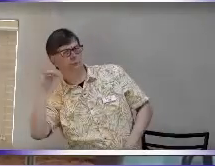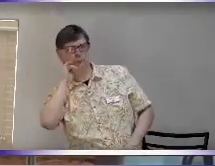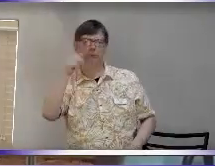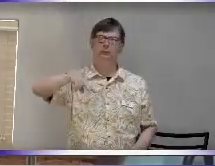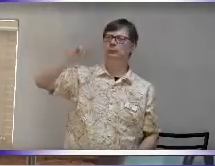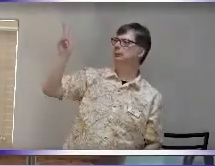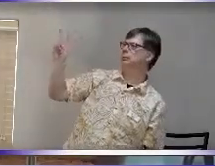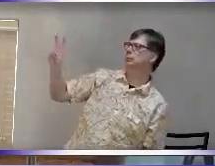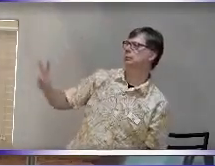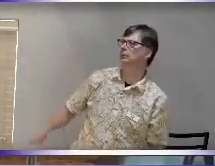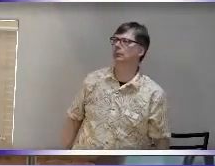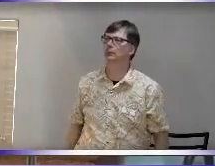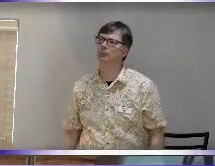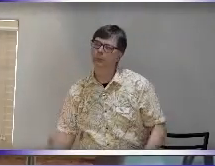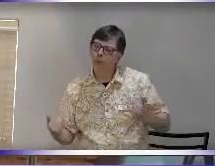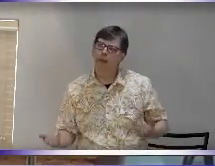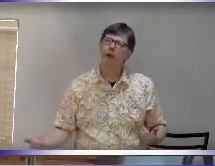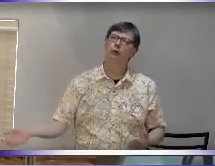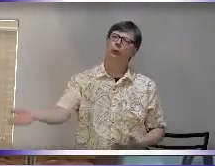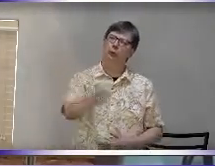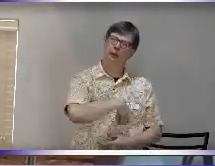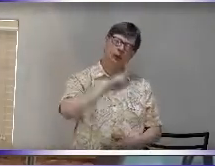other. Why do we other?